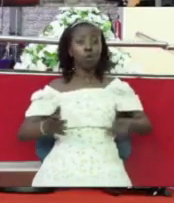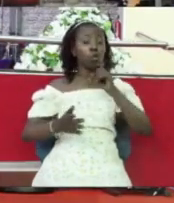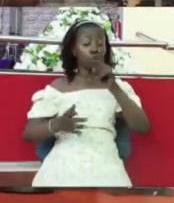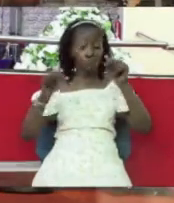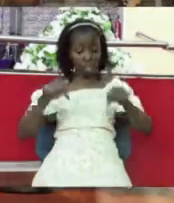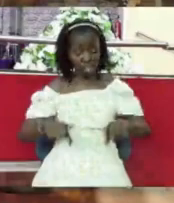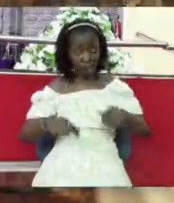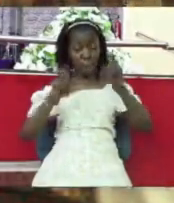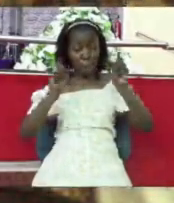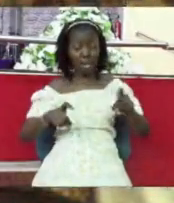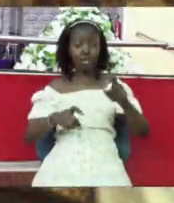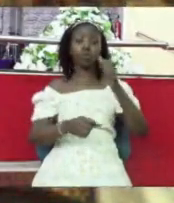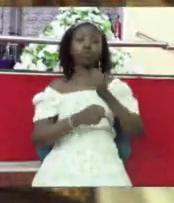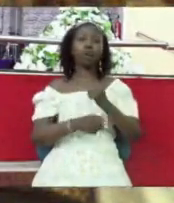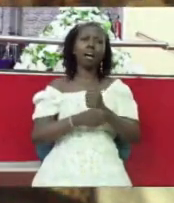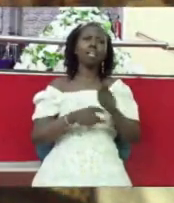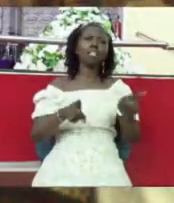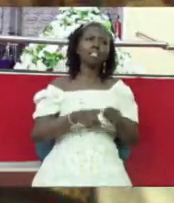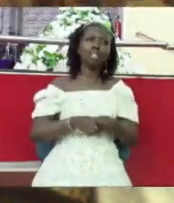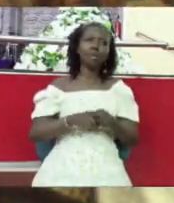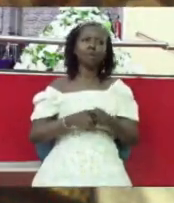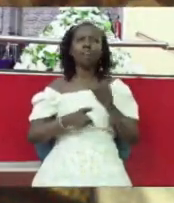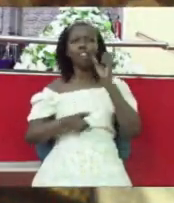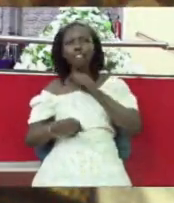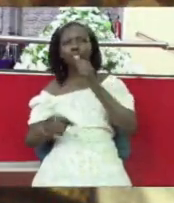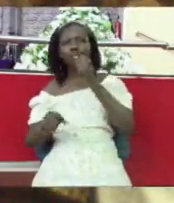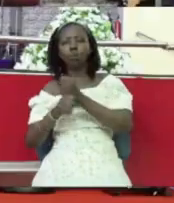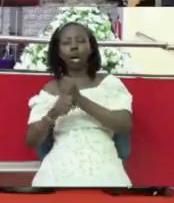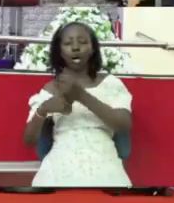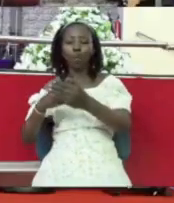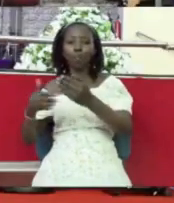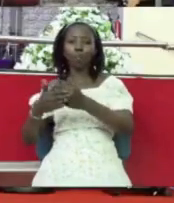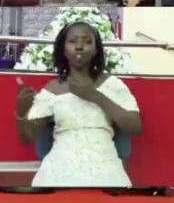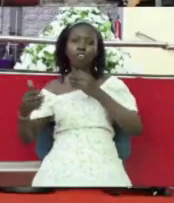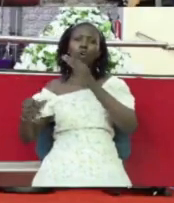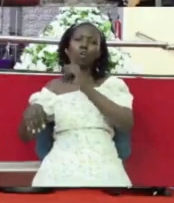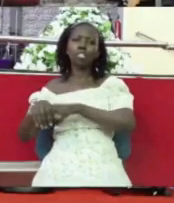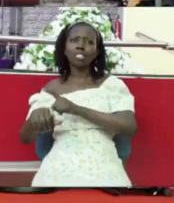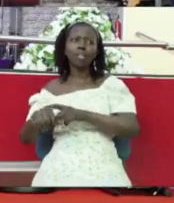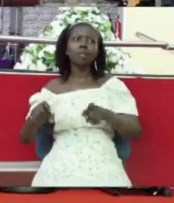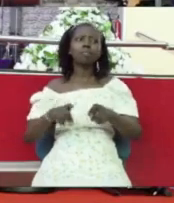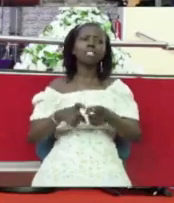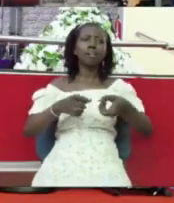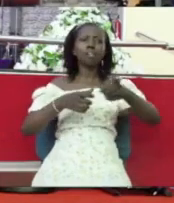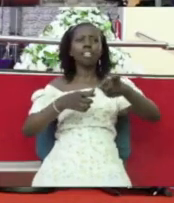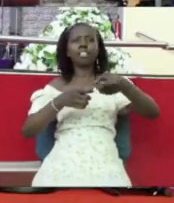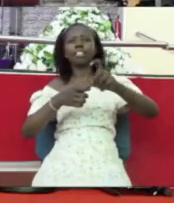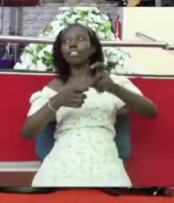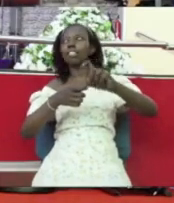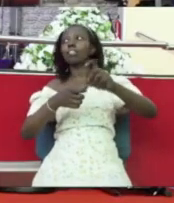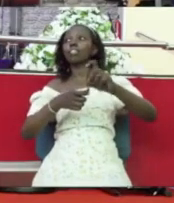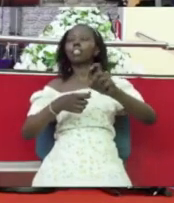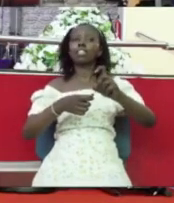mahali tunastahili kufanya kazi. Meet deadlines. Ukaweze kufikia ile makataa. Increase revenue for your organization. Ukaweze kuongezea